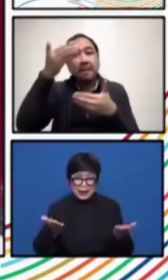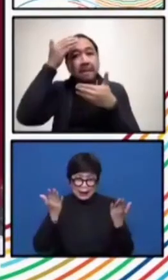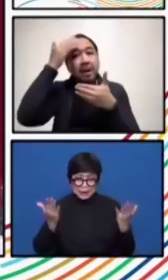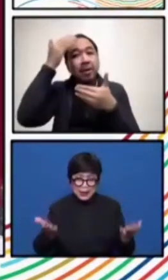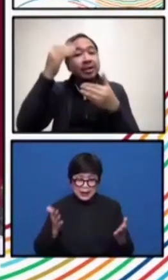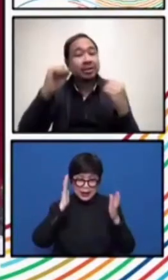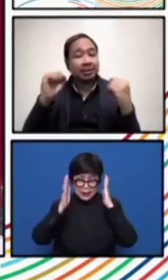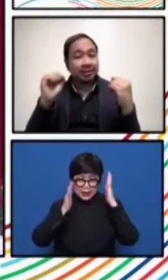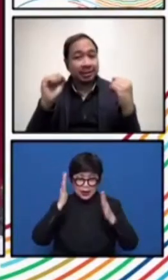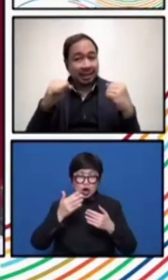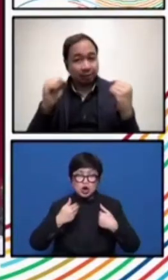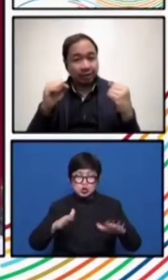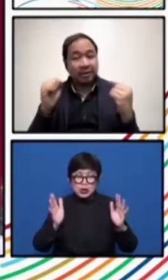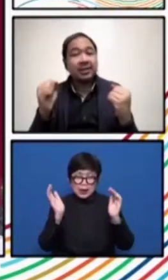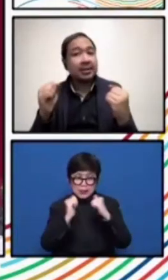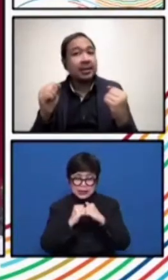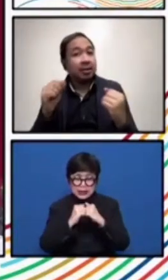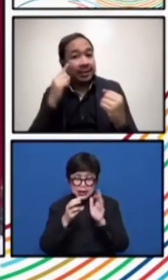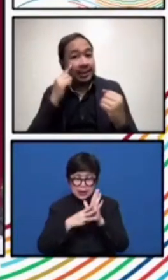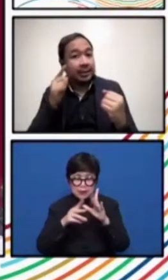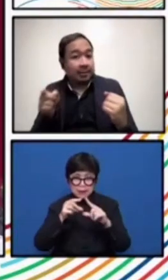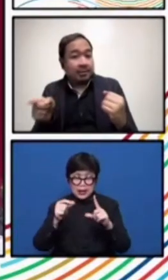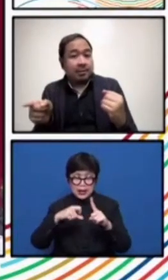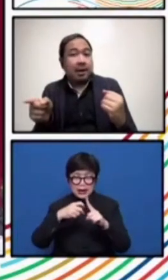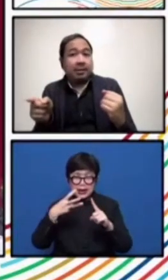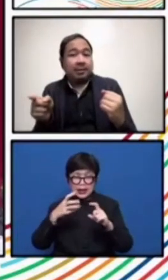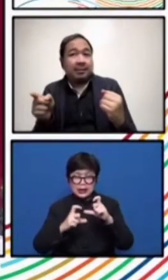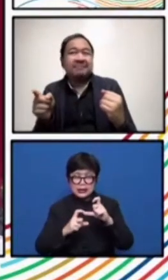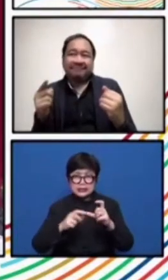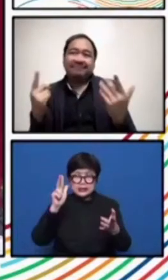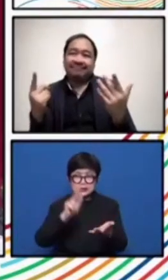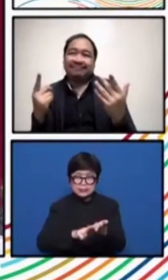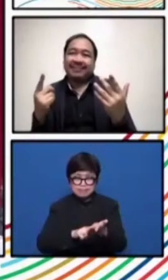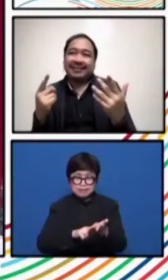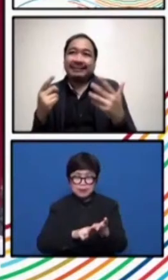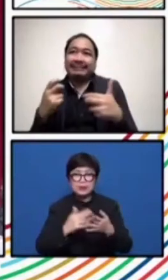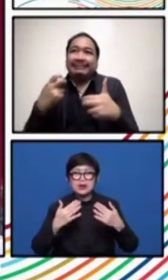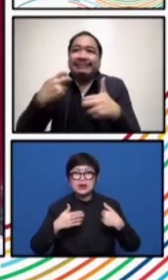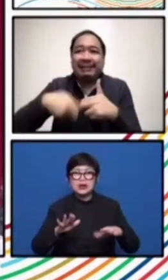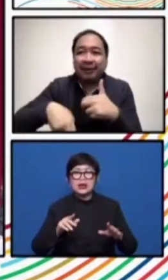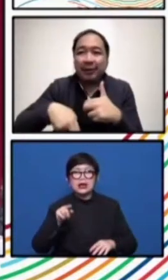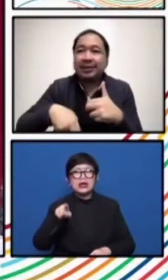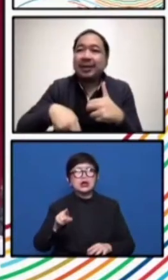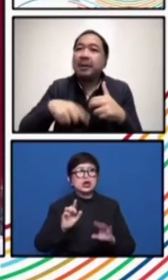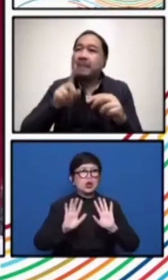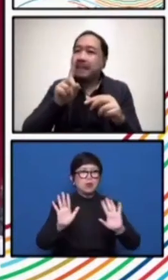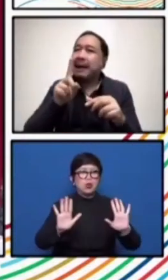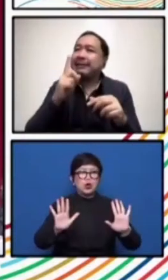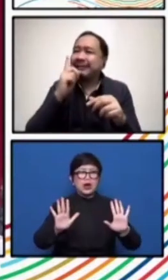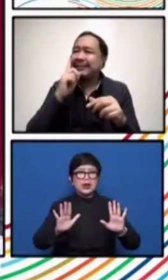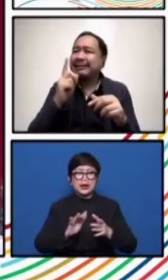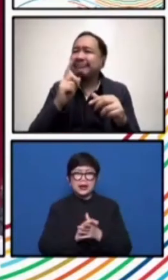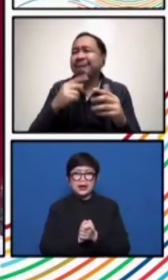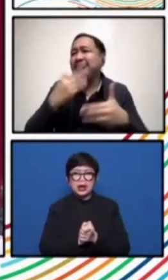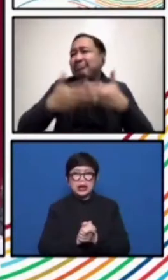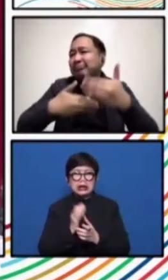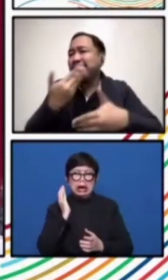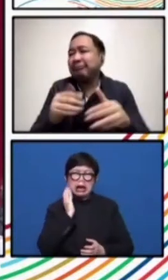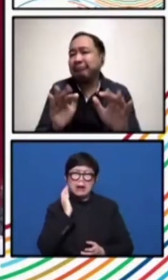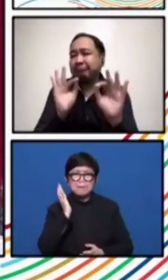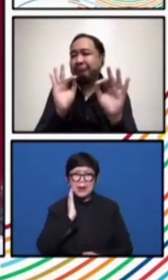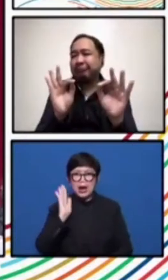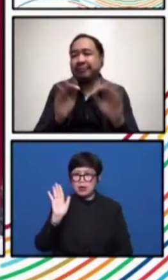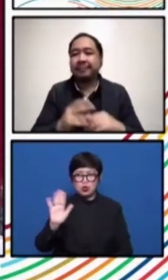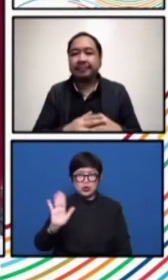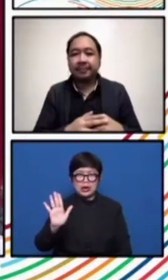was not the it was not easy but it also it was not difficult so first